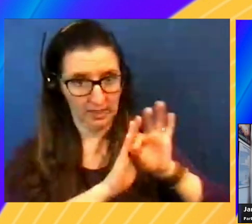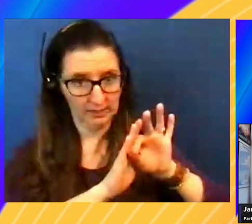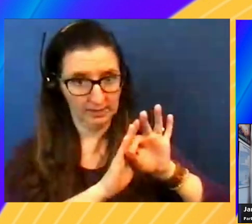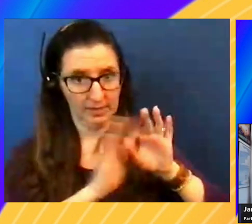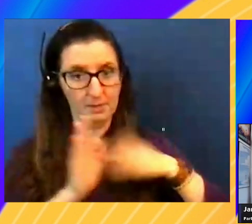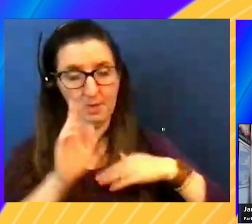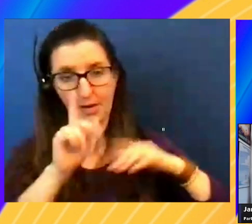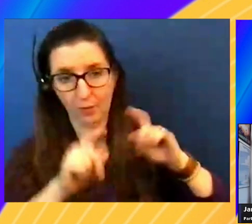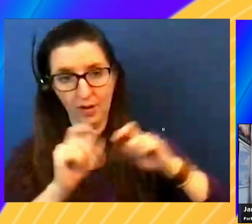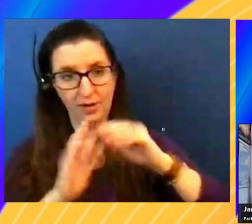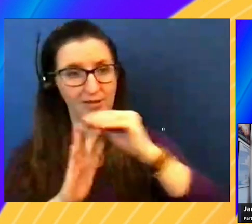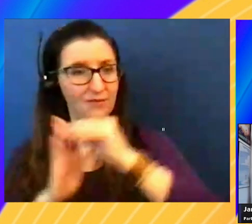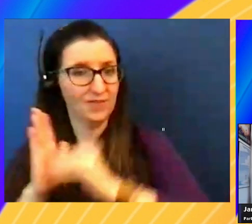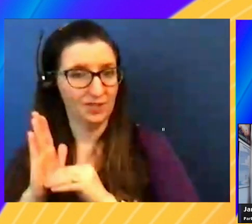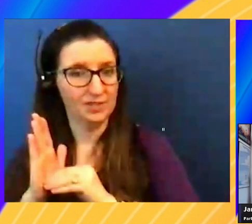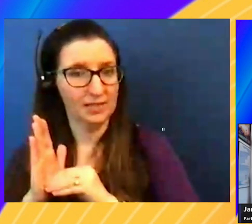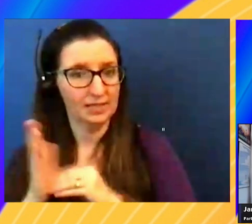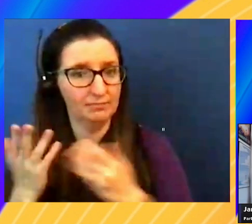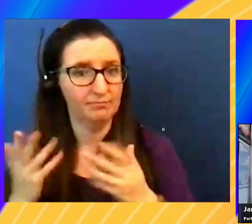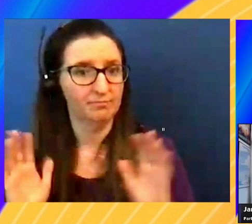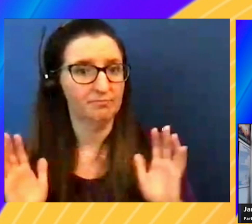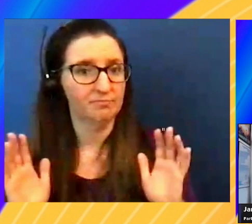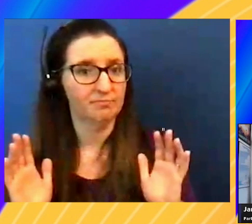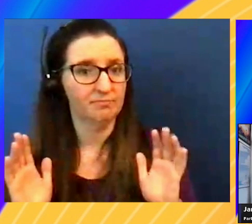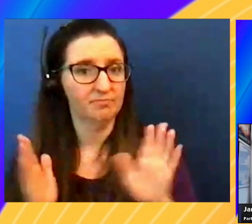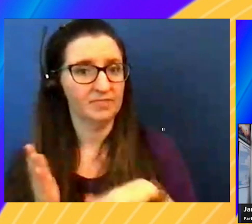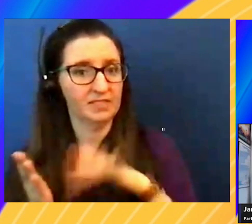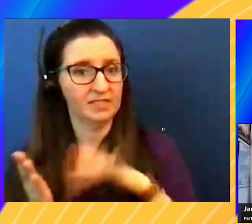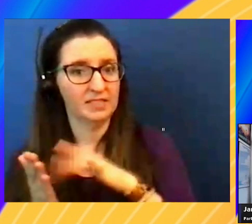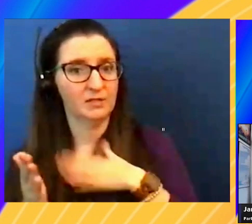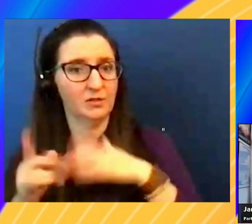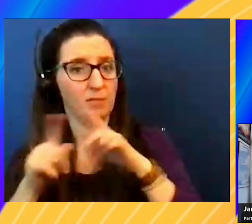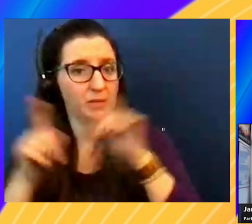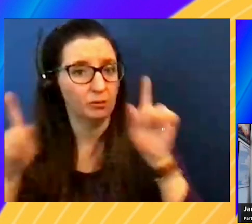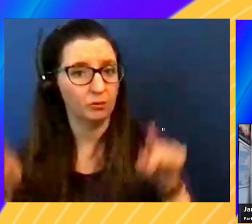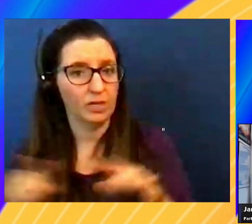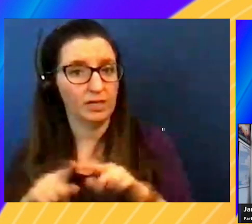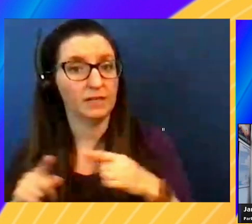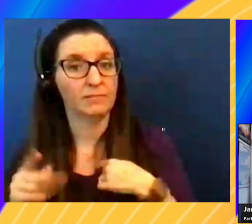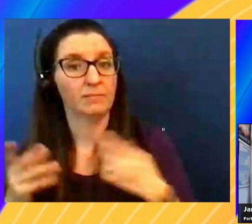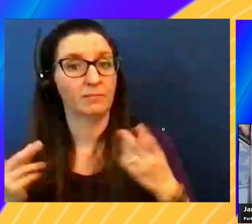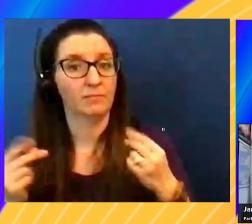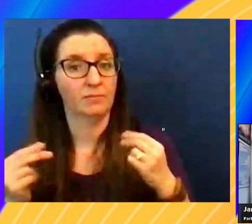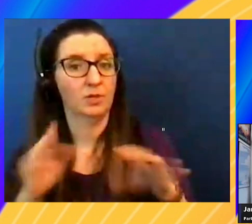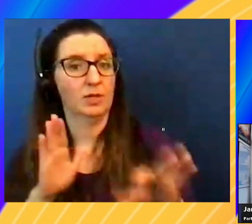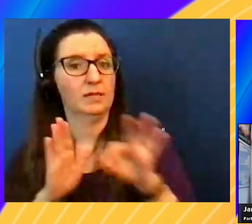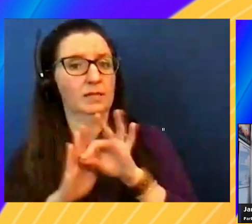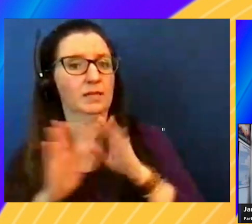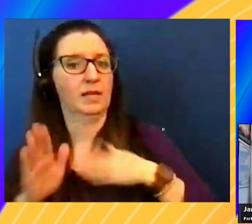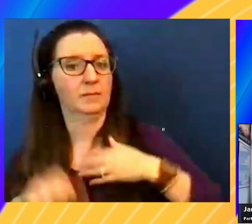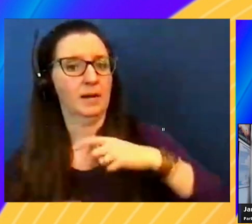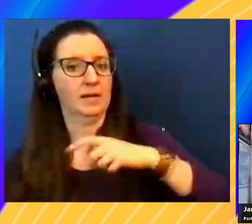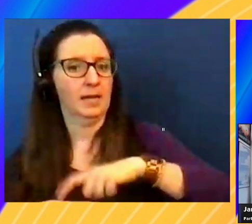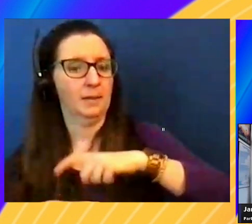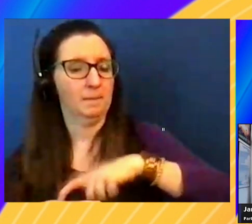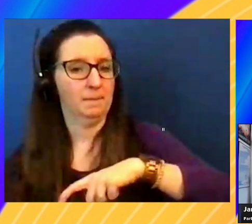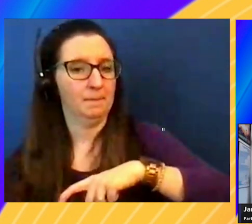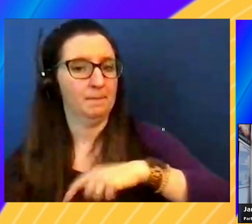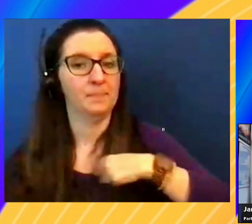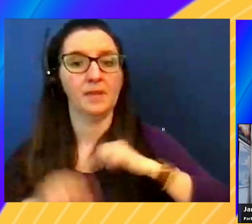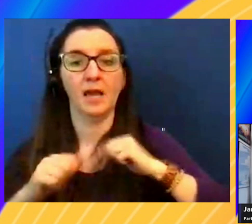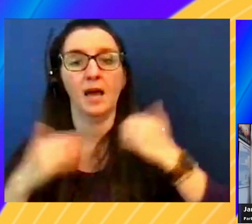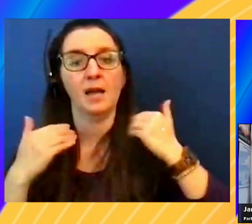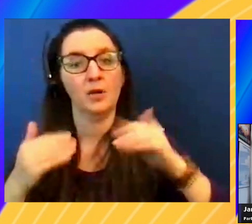here in the center of my screen. And all I have to do is select my time, and I can go ahead and hit